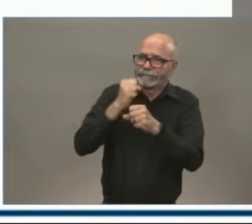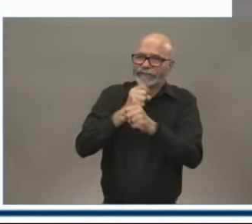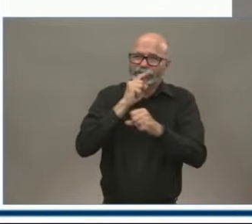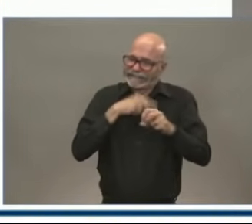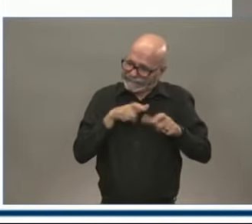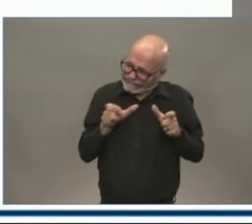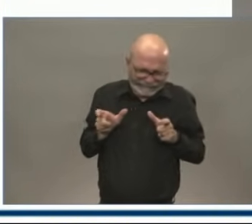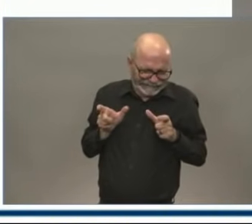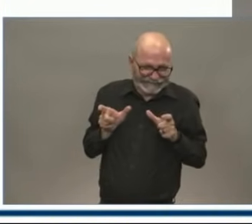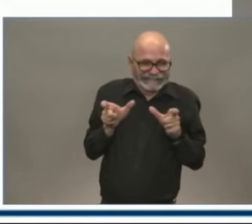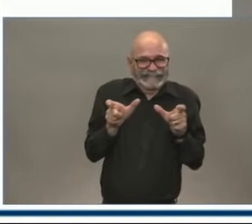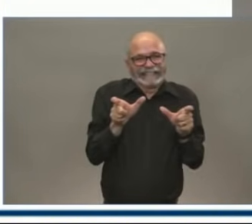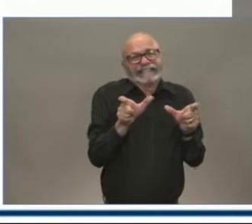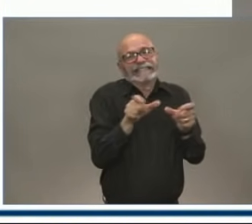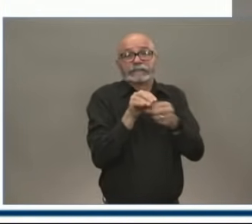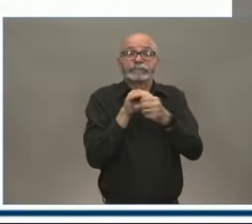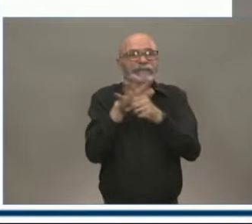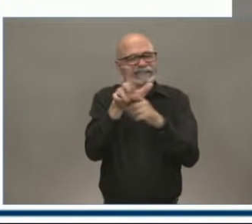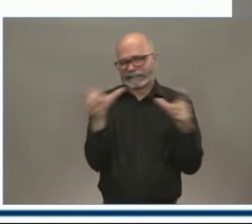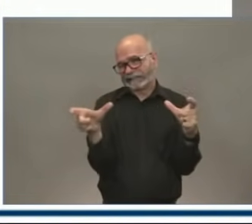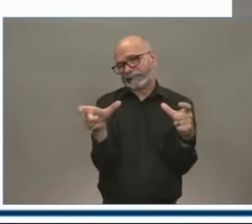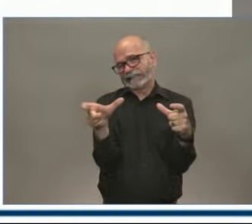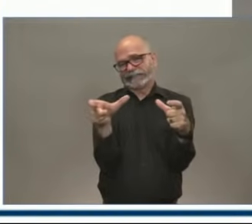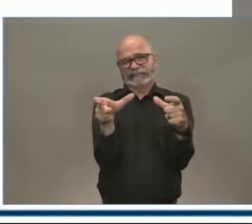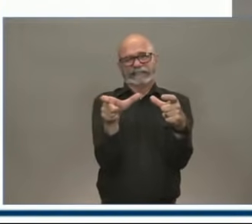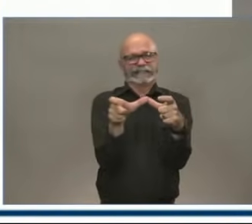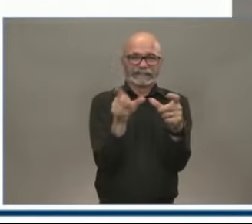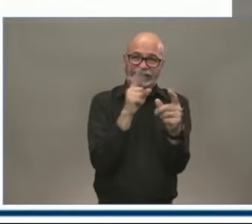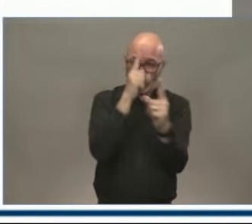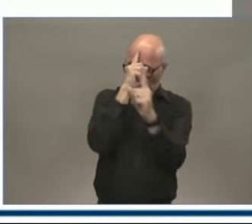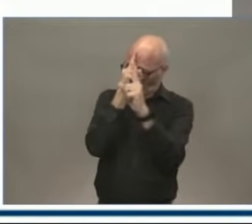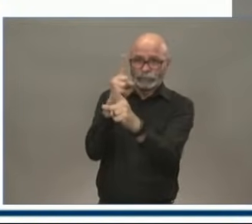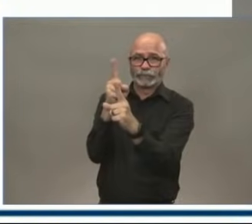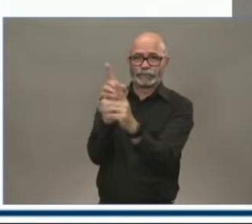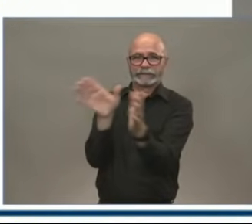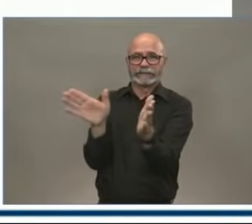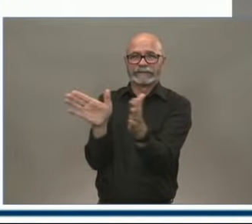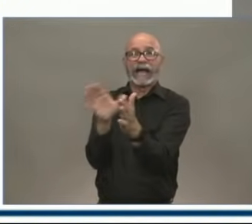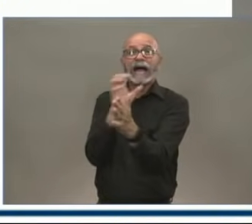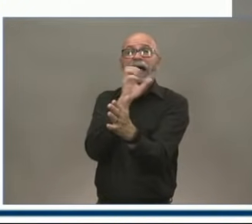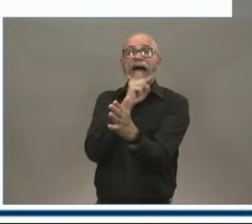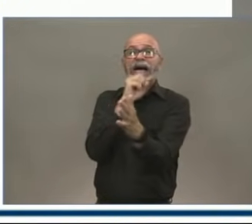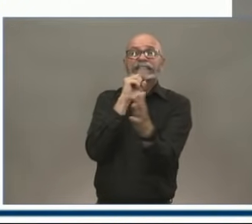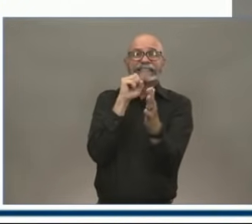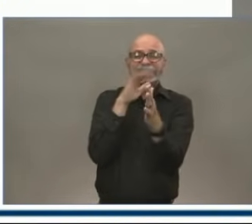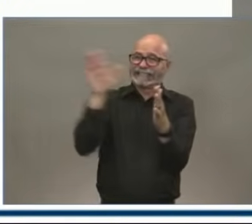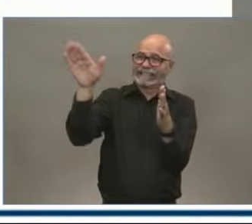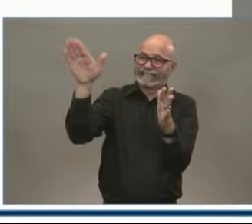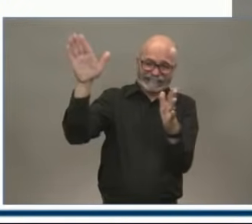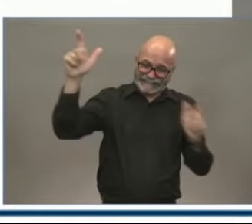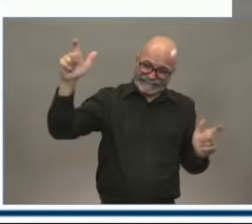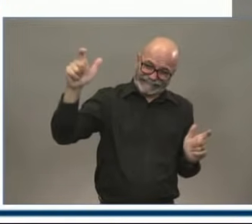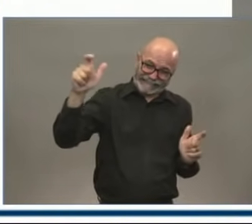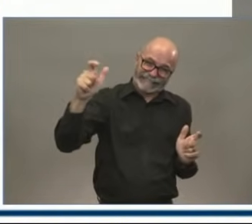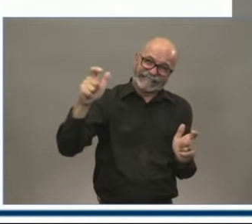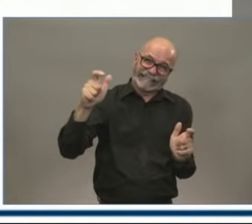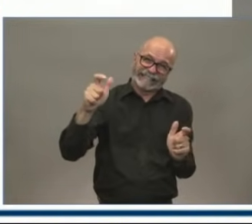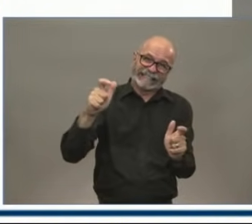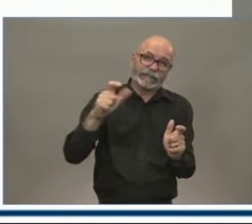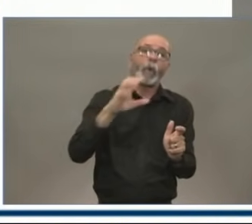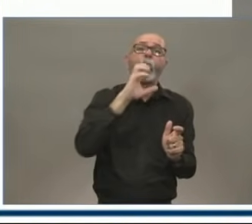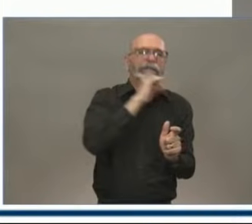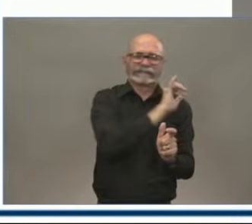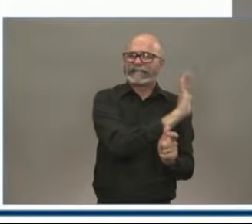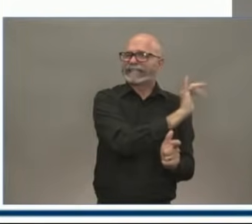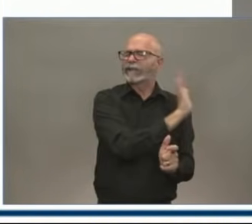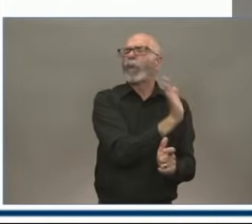both geographically, but also keep it within this age group where the risk of severe disease is the lowest. And what we don't want to